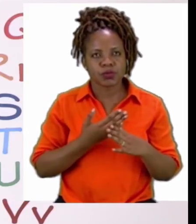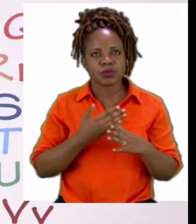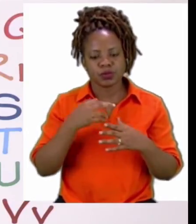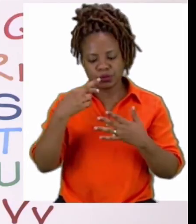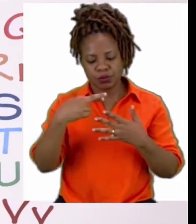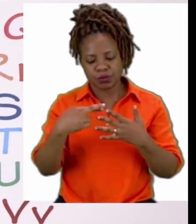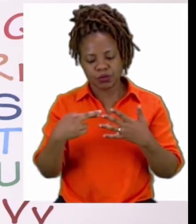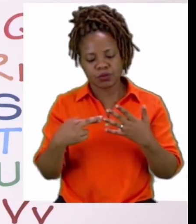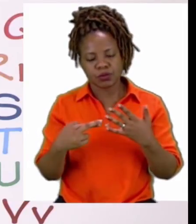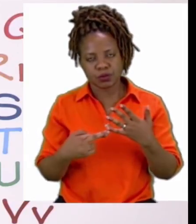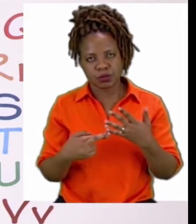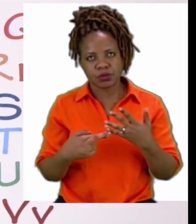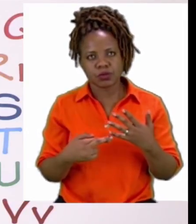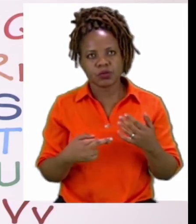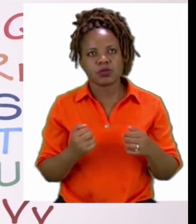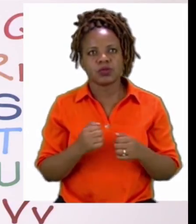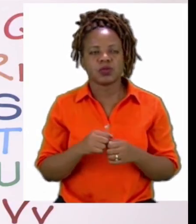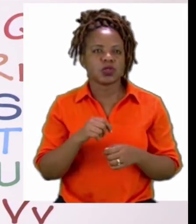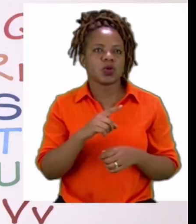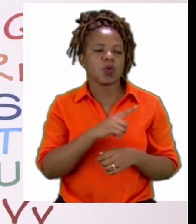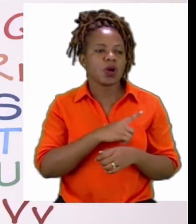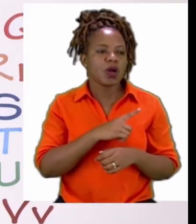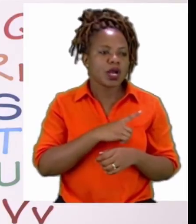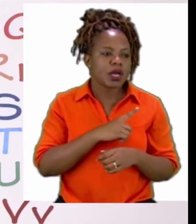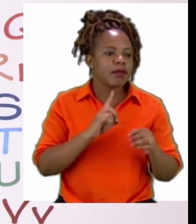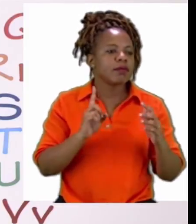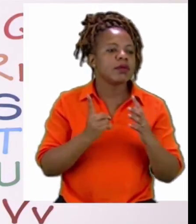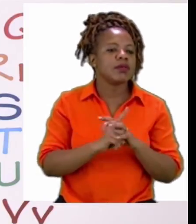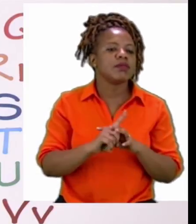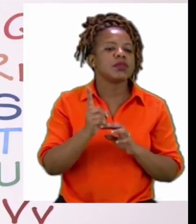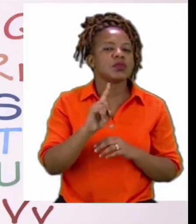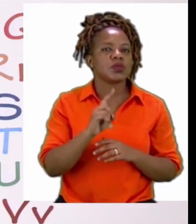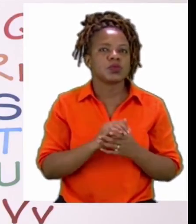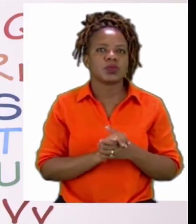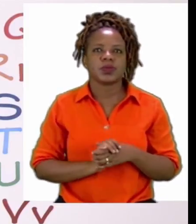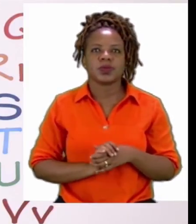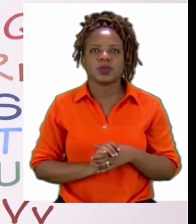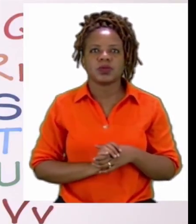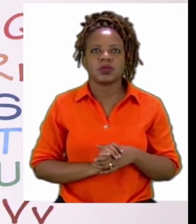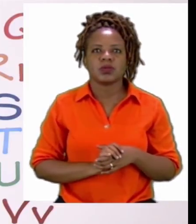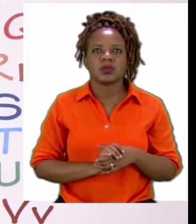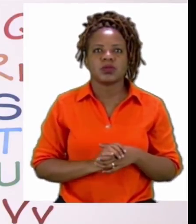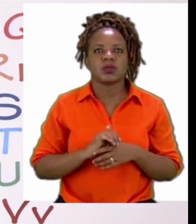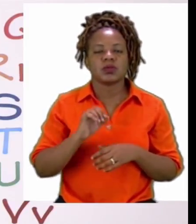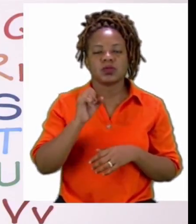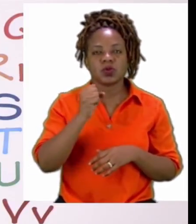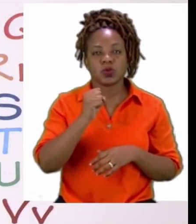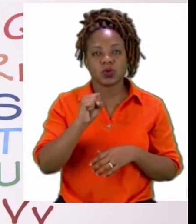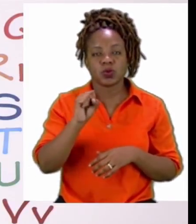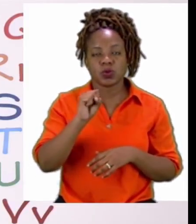offering a reason for what happened. And if you use the word